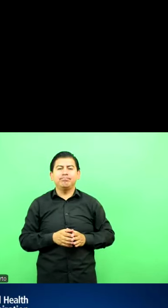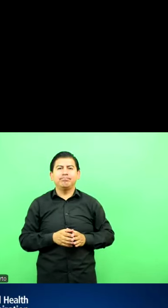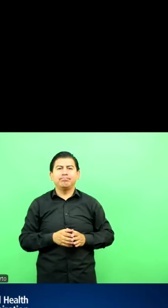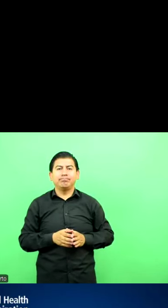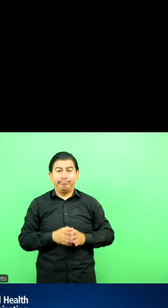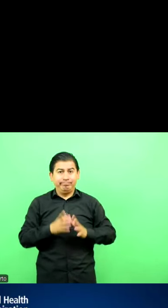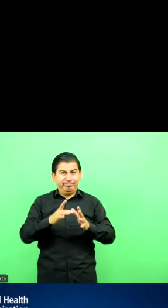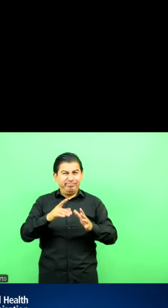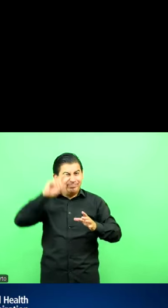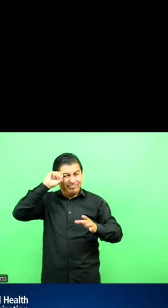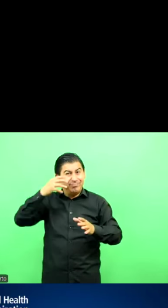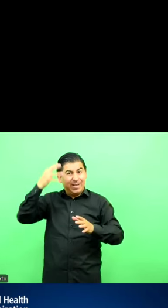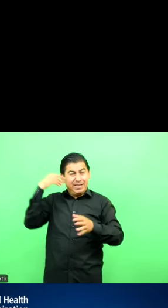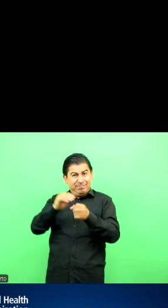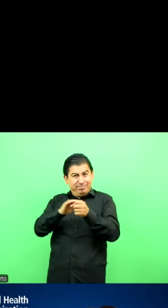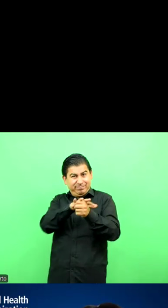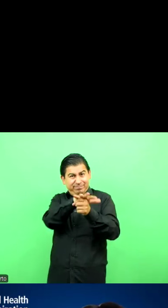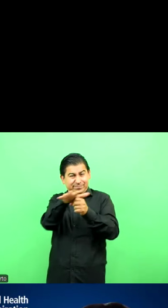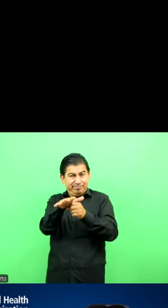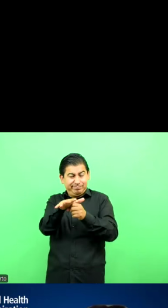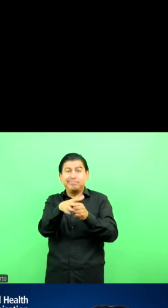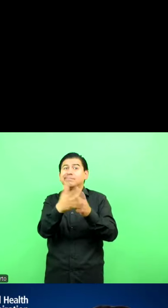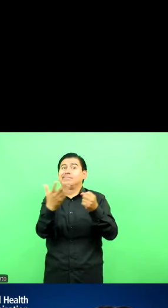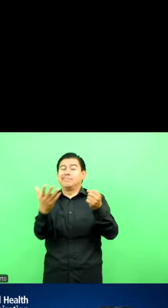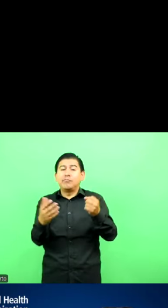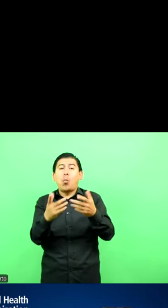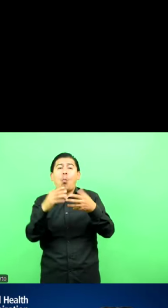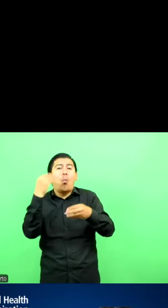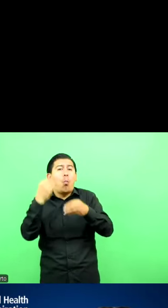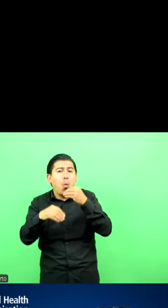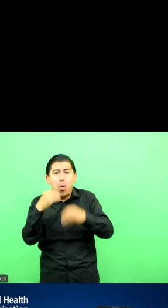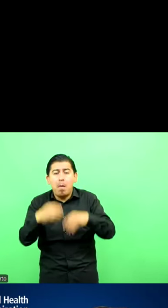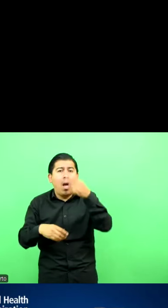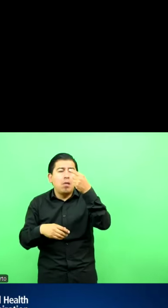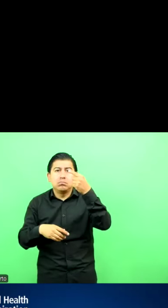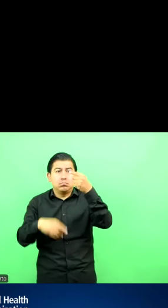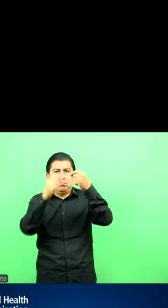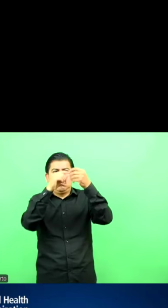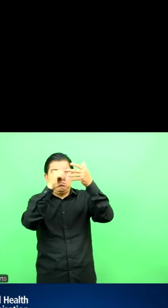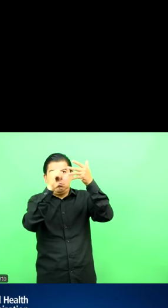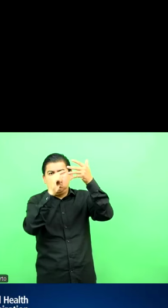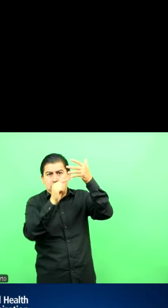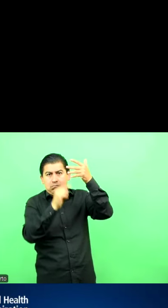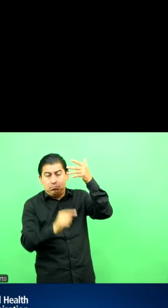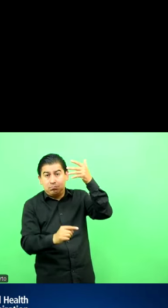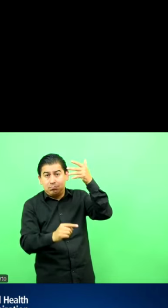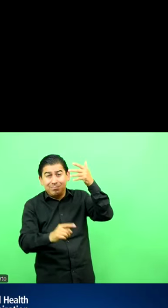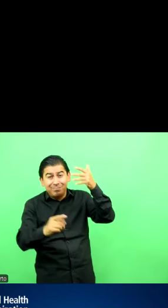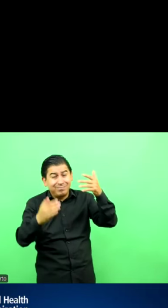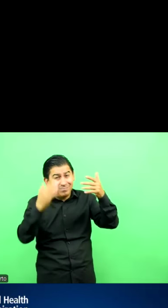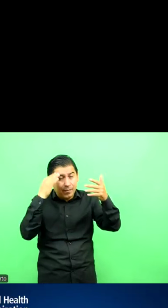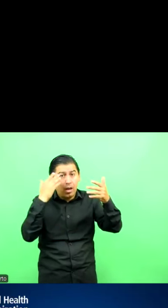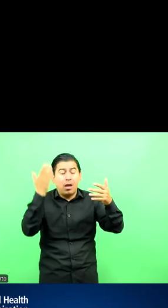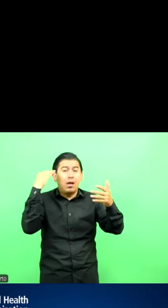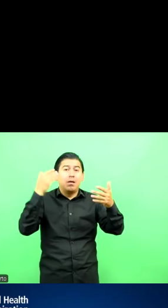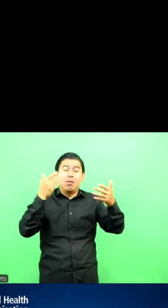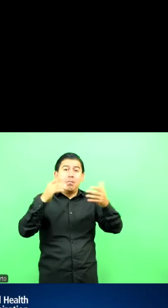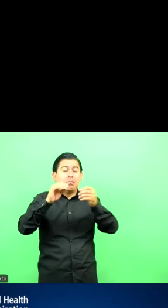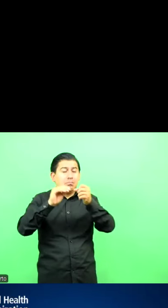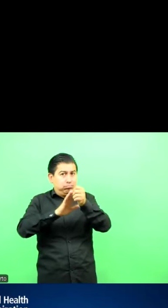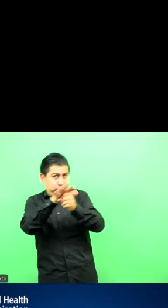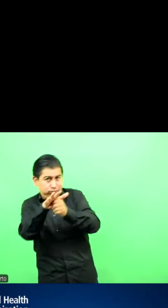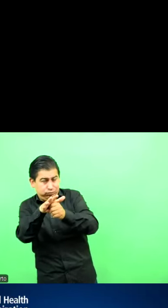pandemic threat, we also had a lot of natural events and also protracted crises. So when we consider the elderly population, it's very, very